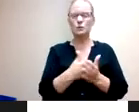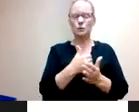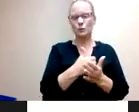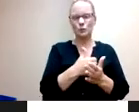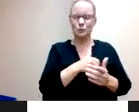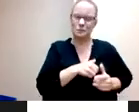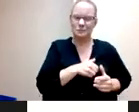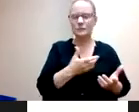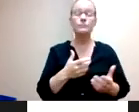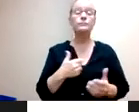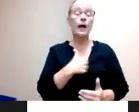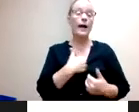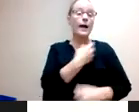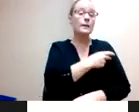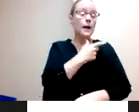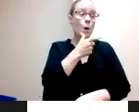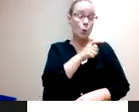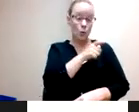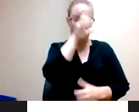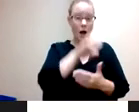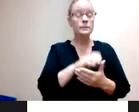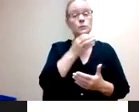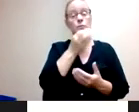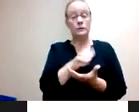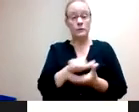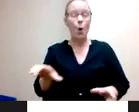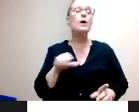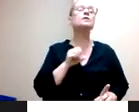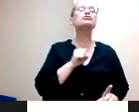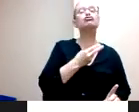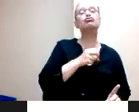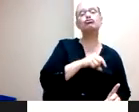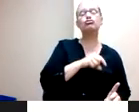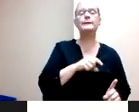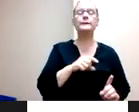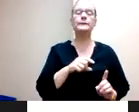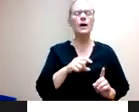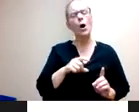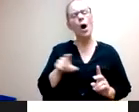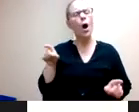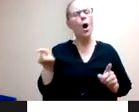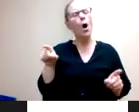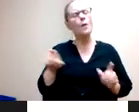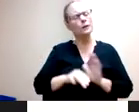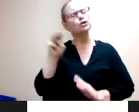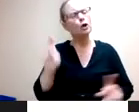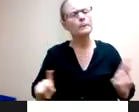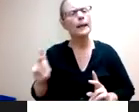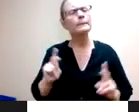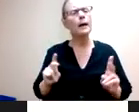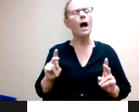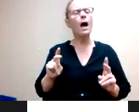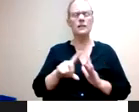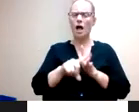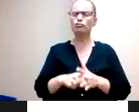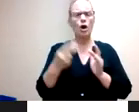patient, she and her husband were divorcing and they were really very mature. They immediately did new healthcare